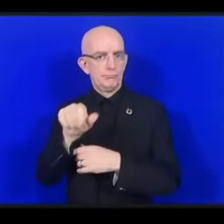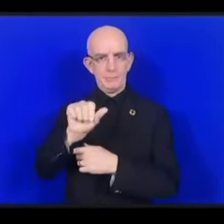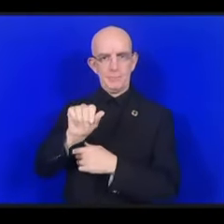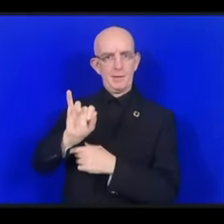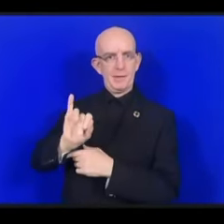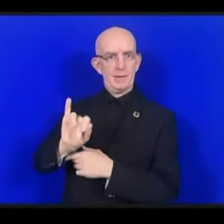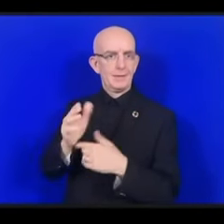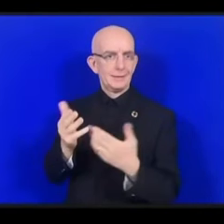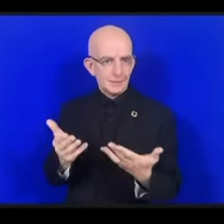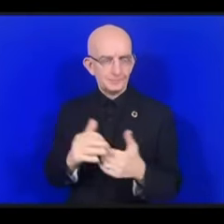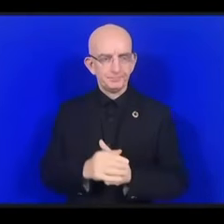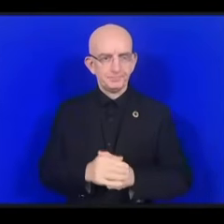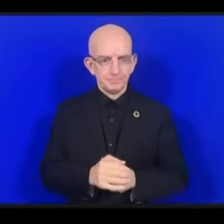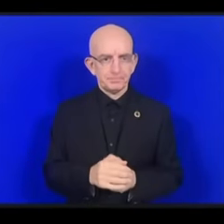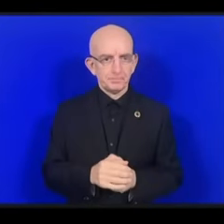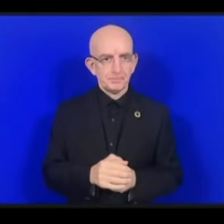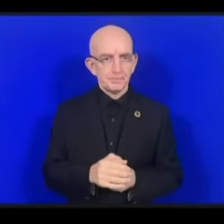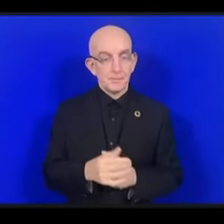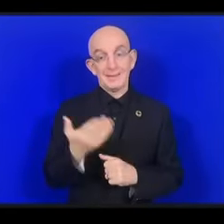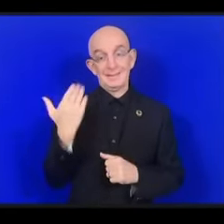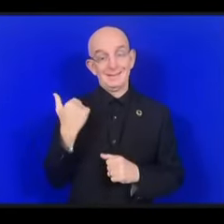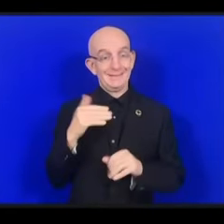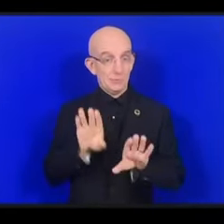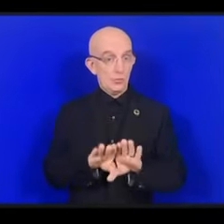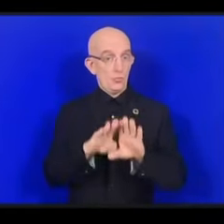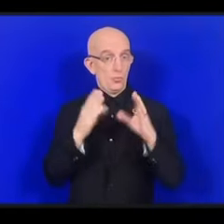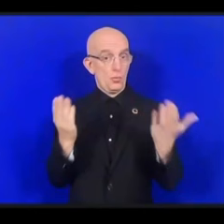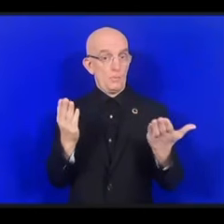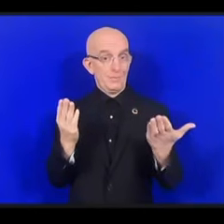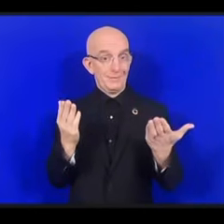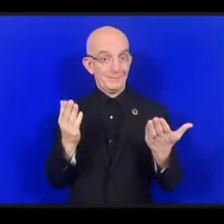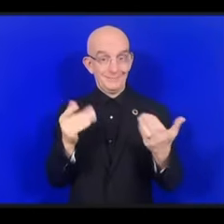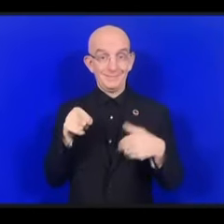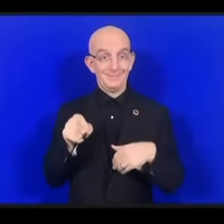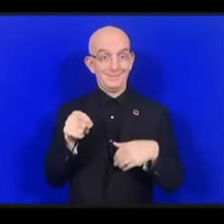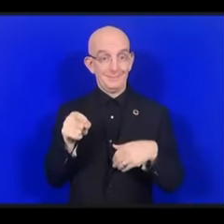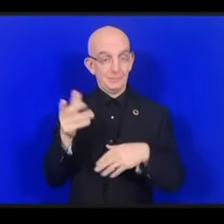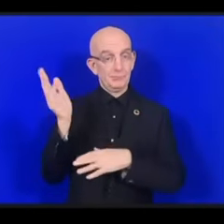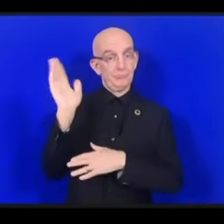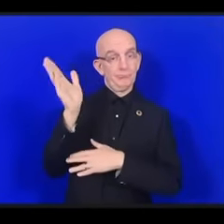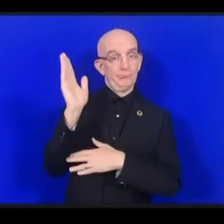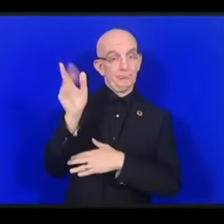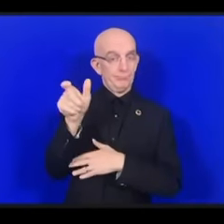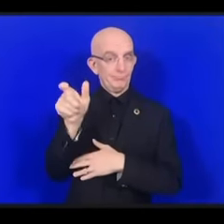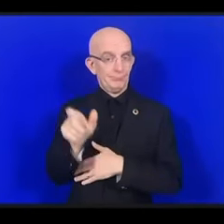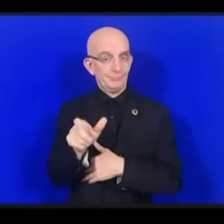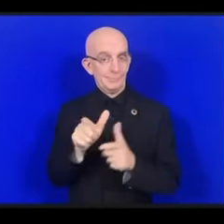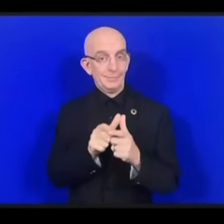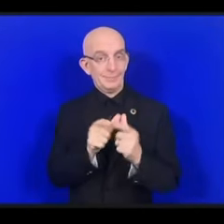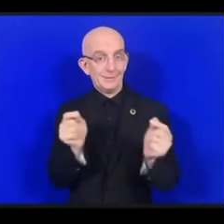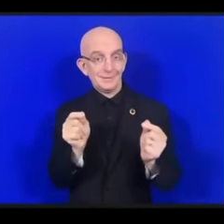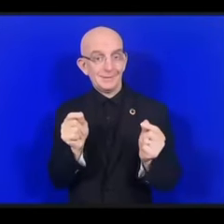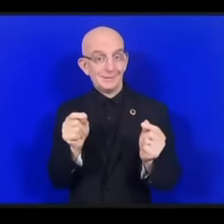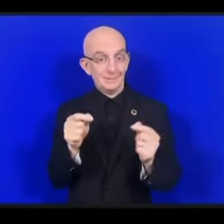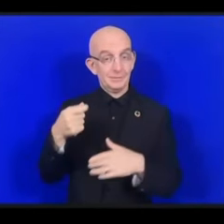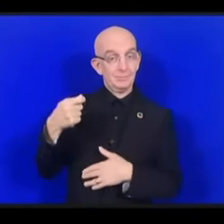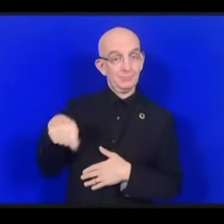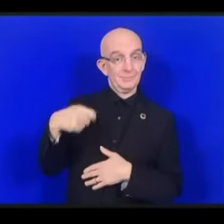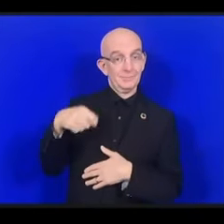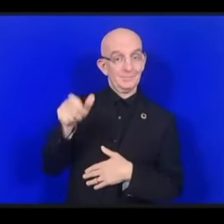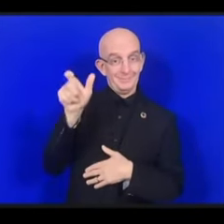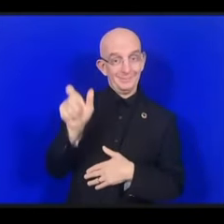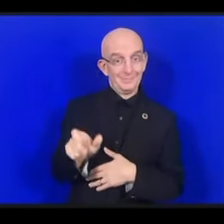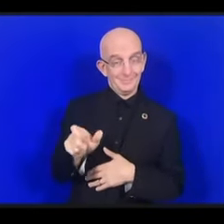Japan, gave us insight on the work being done by the G7 countries in the Hiroshima